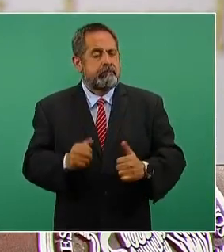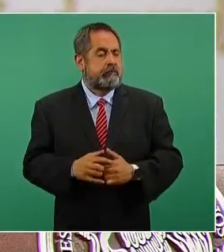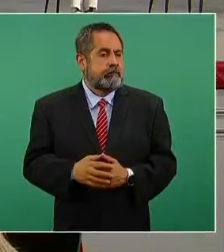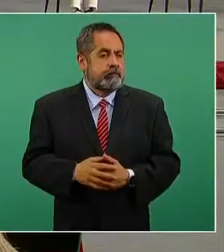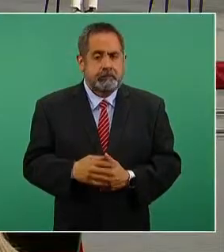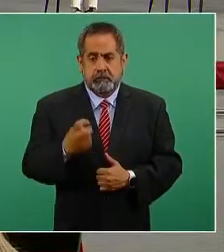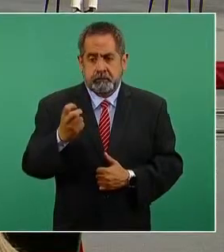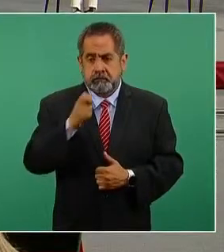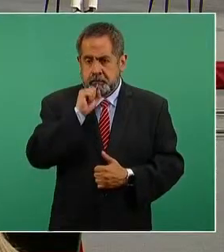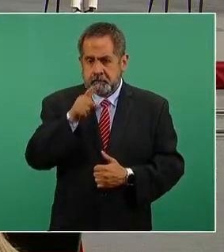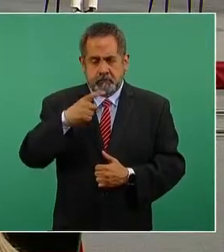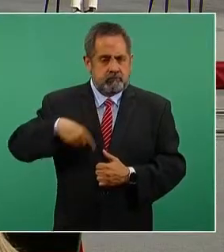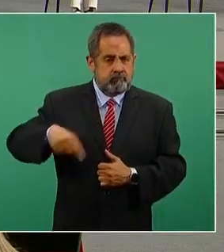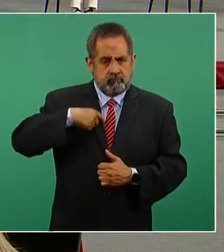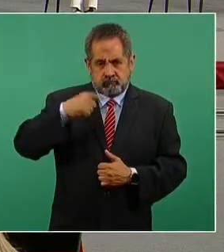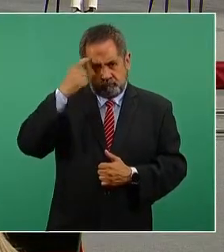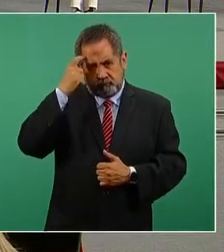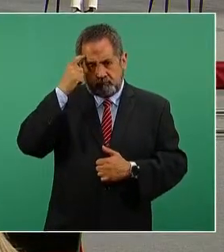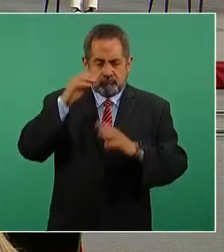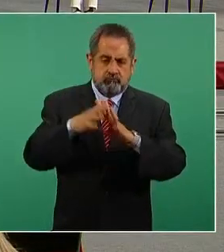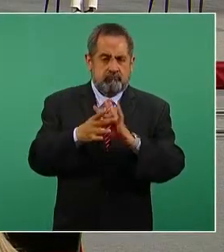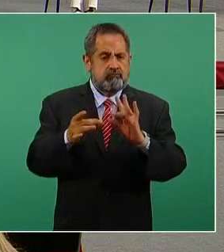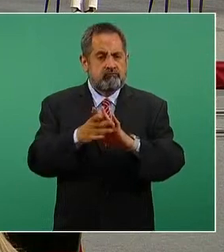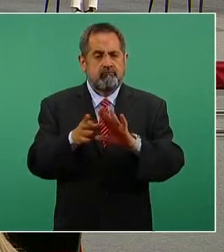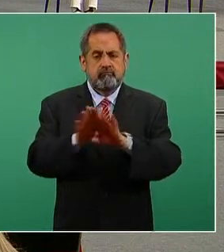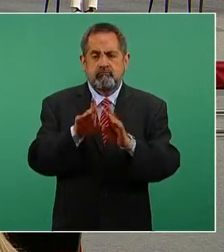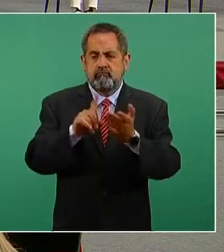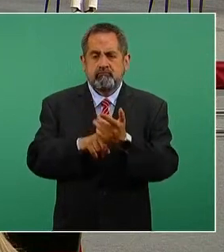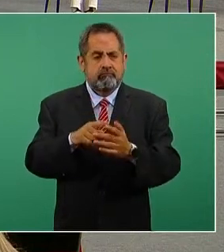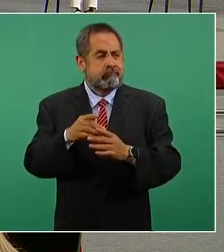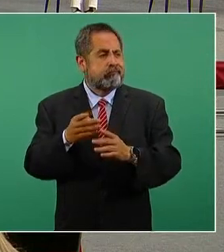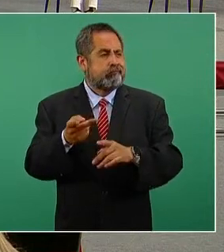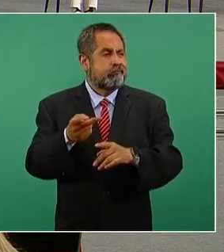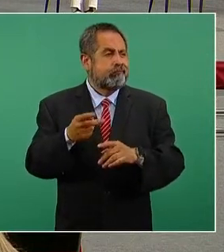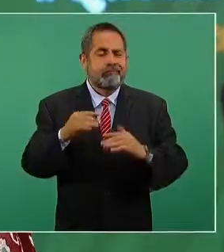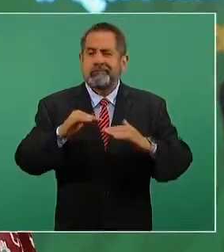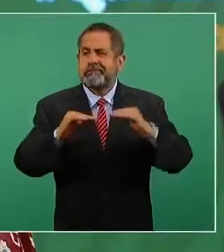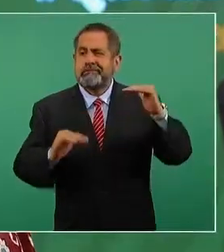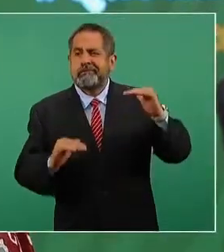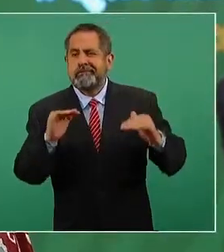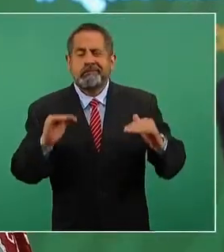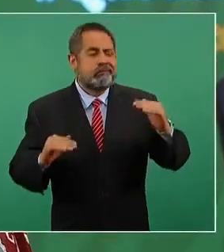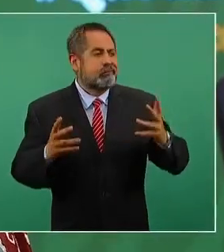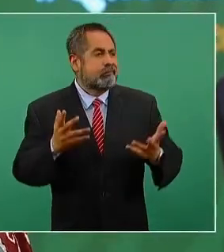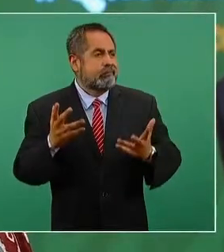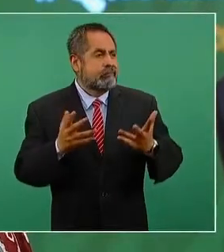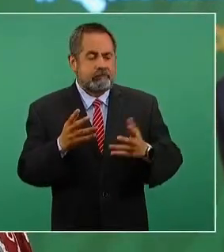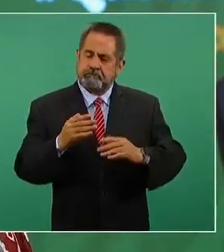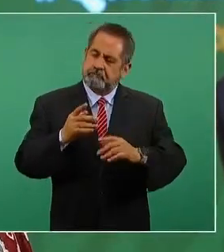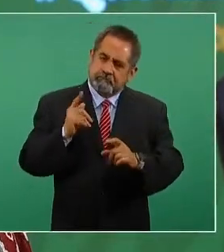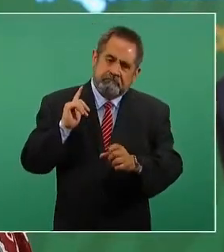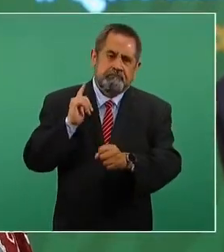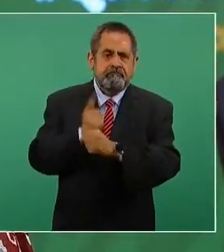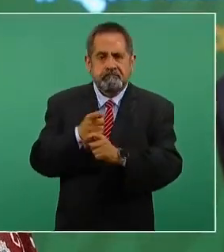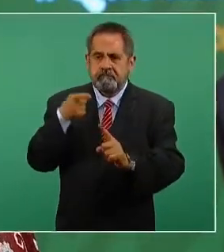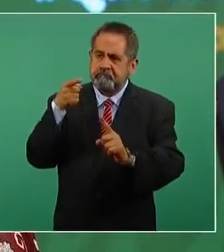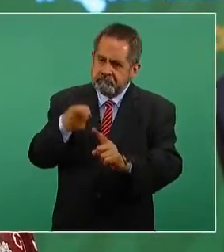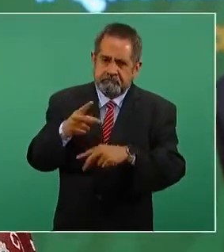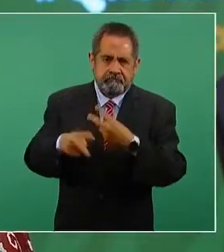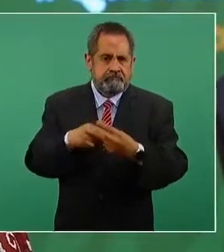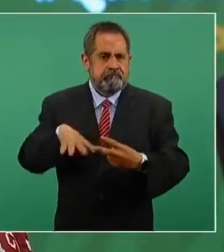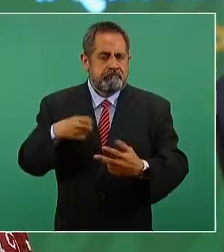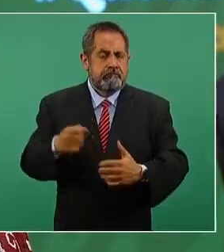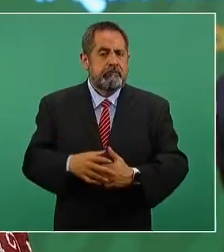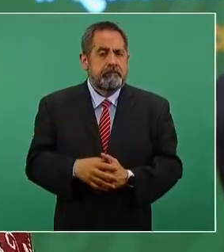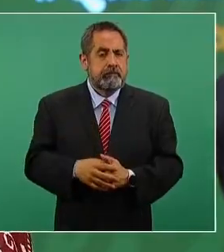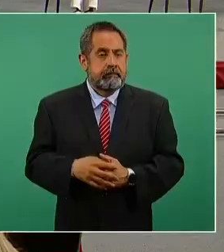Así como de abordar las desigualdades que la preceden. It is going to be now in Mexico that we start this